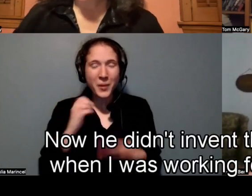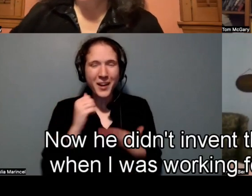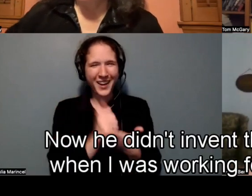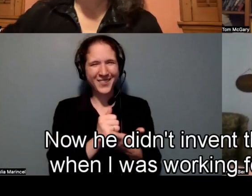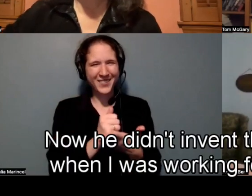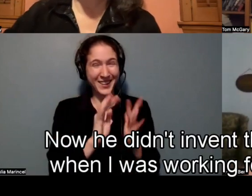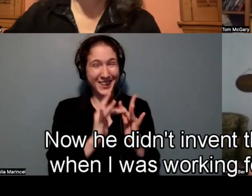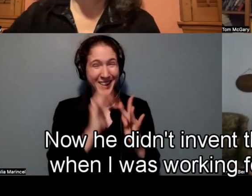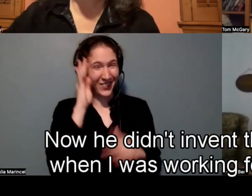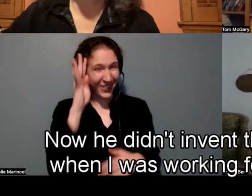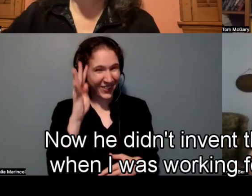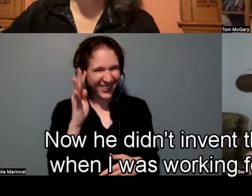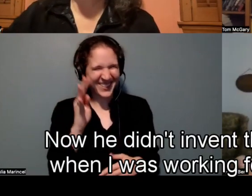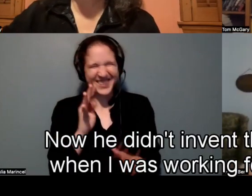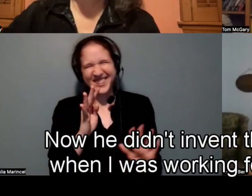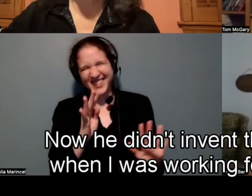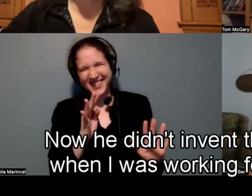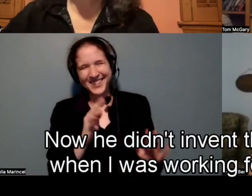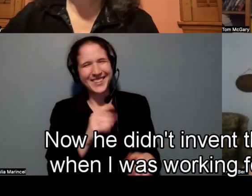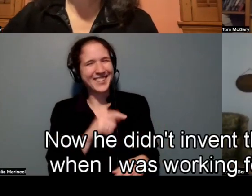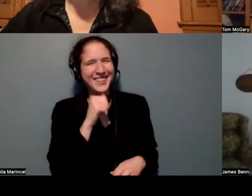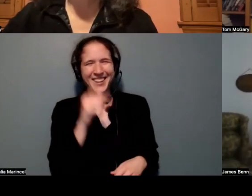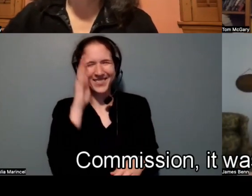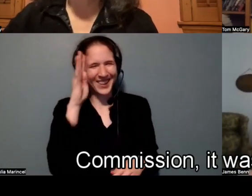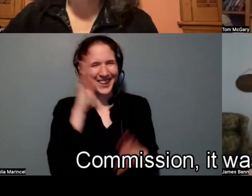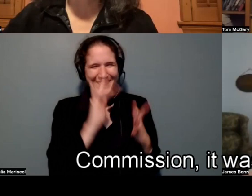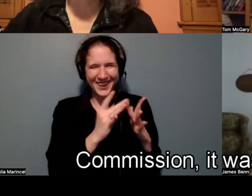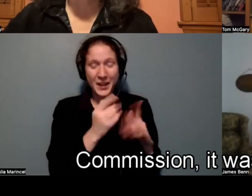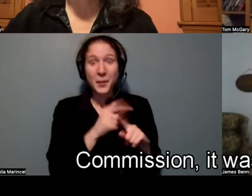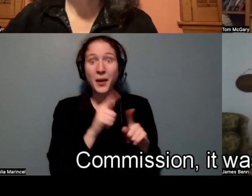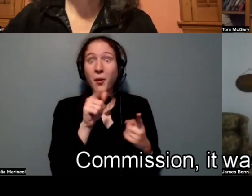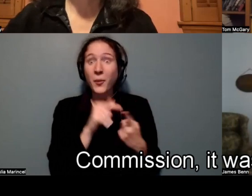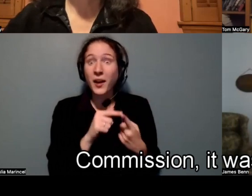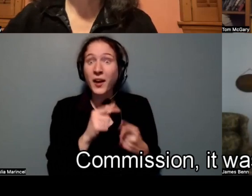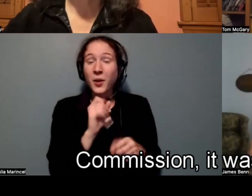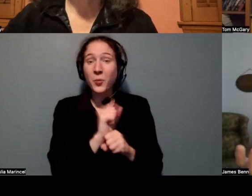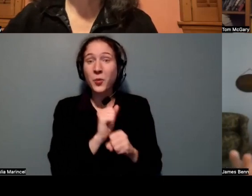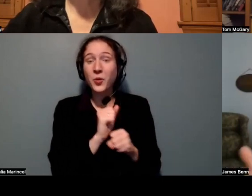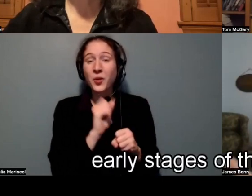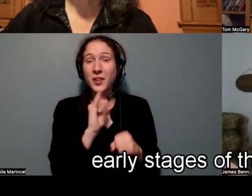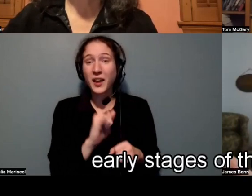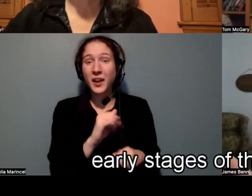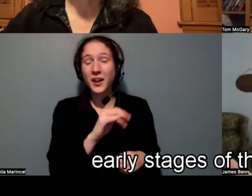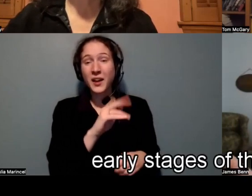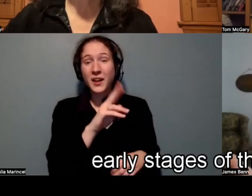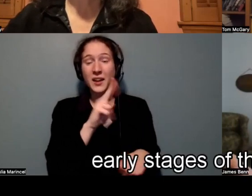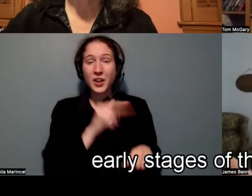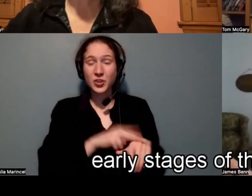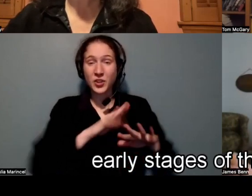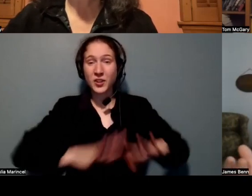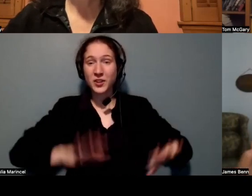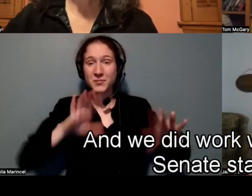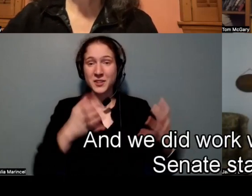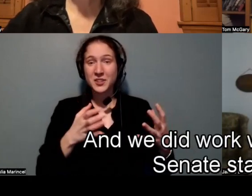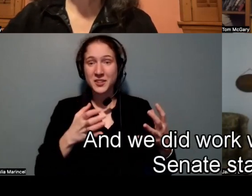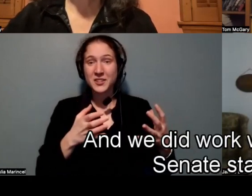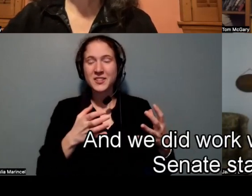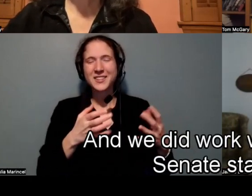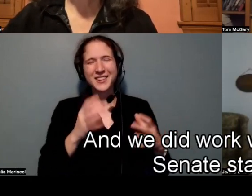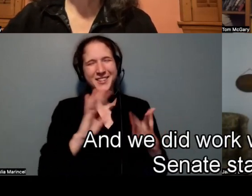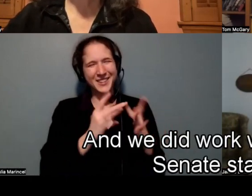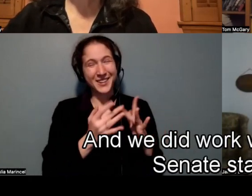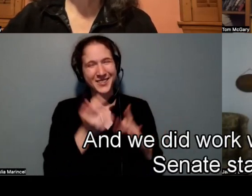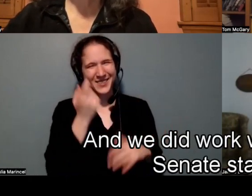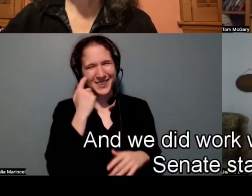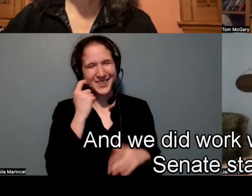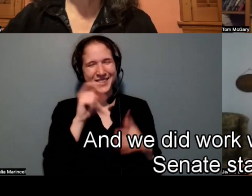invent the internet, but when I was working for this national commission, it was at the very early stages of the internet. And we did